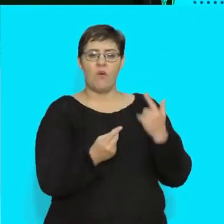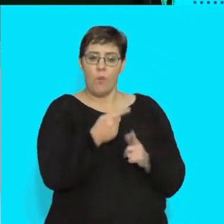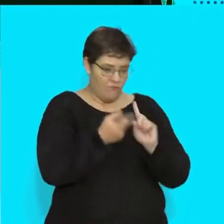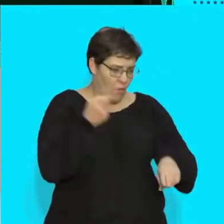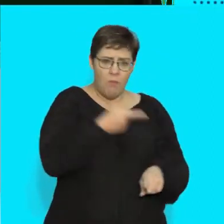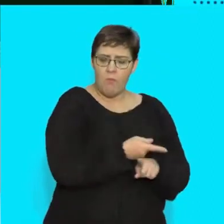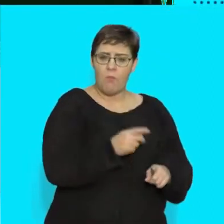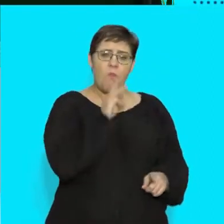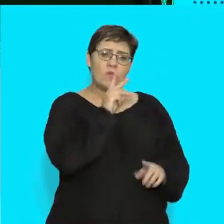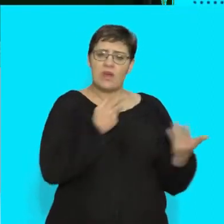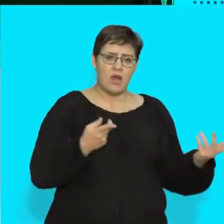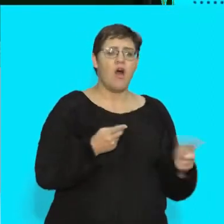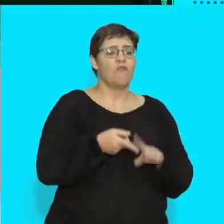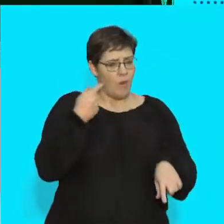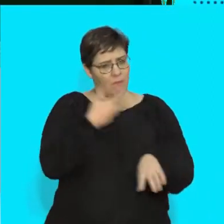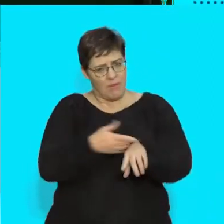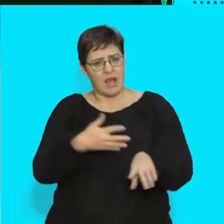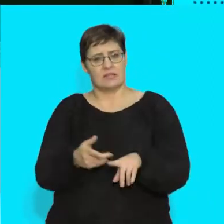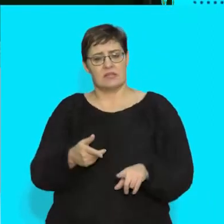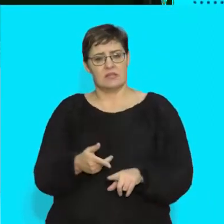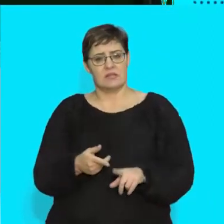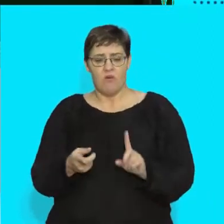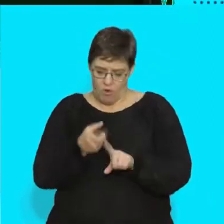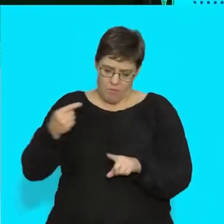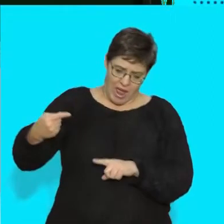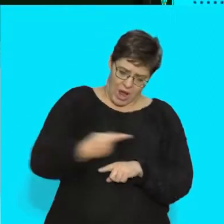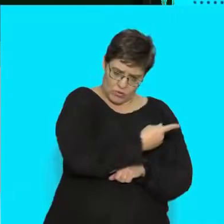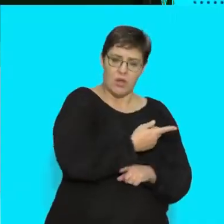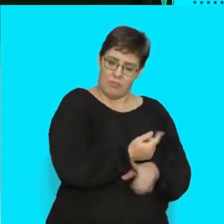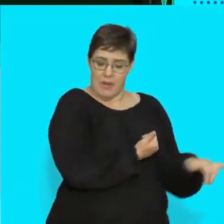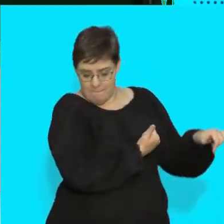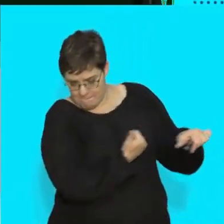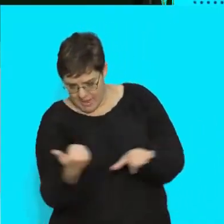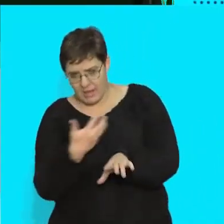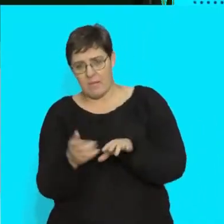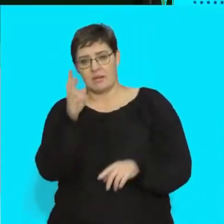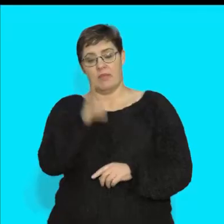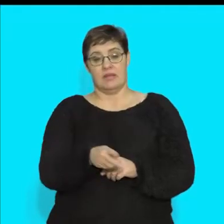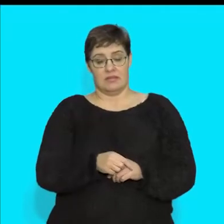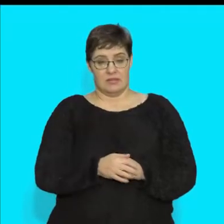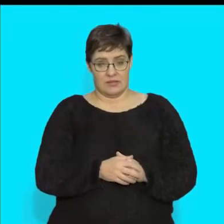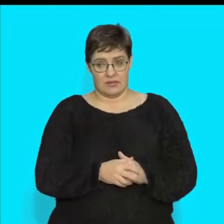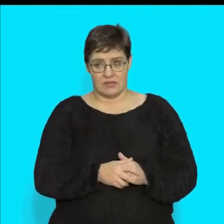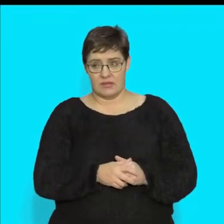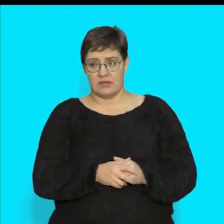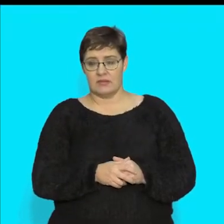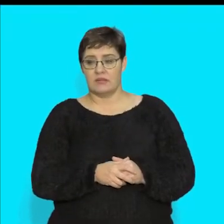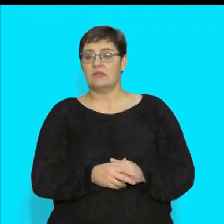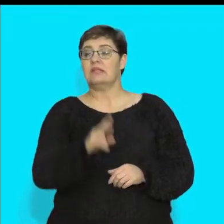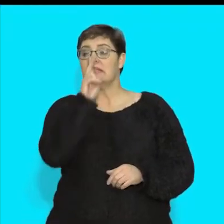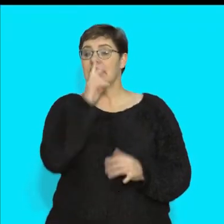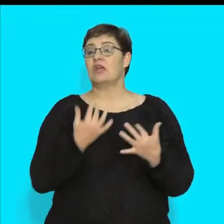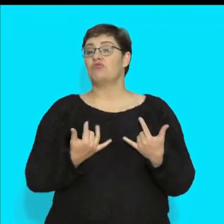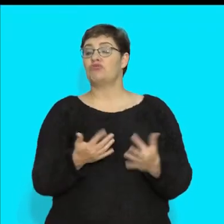The blood. I've got to return it back to the blood. So what I do is, this is how it happens. Look